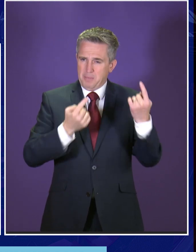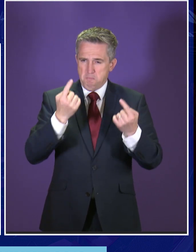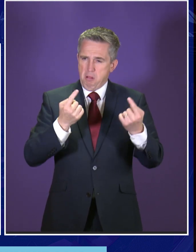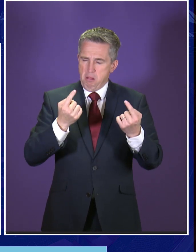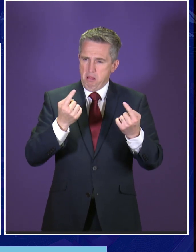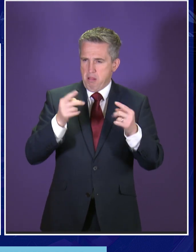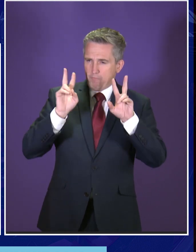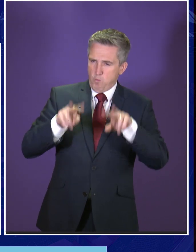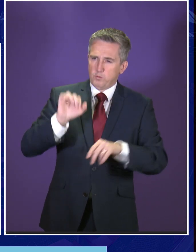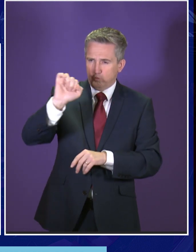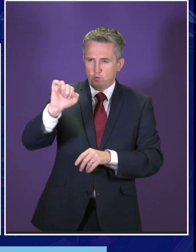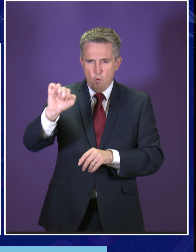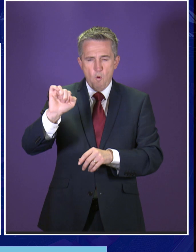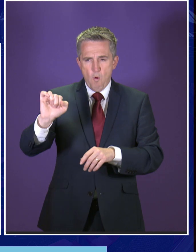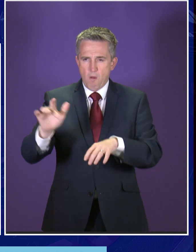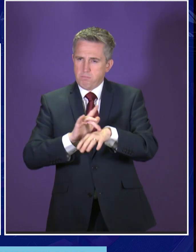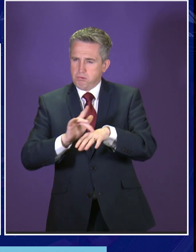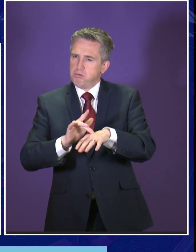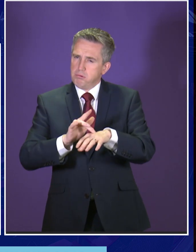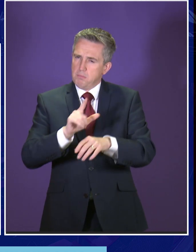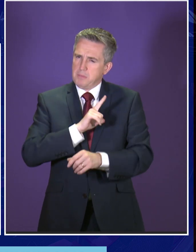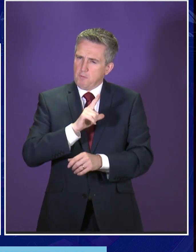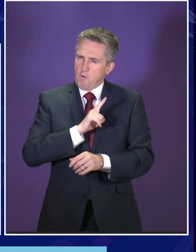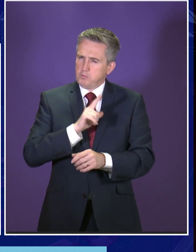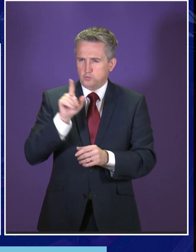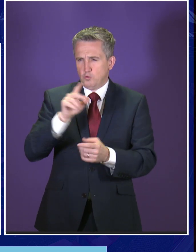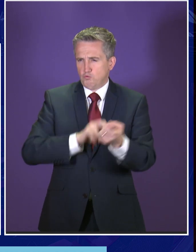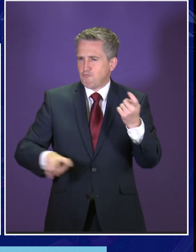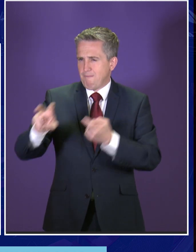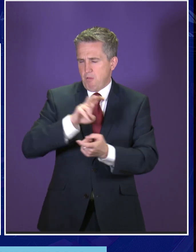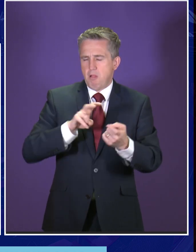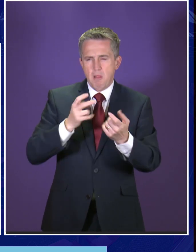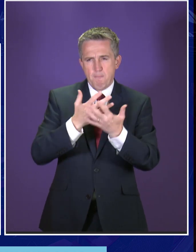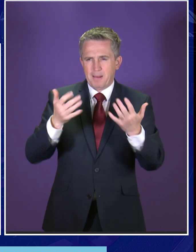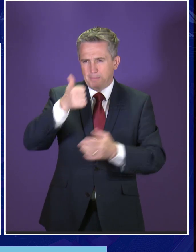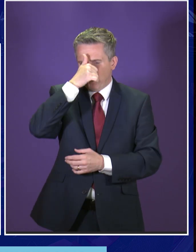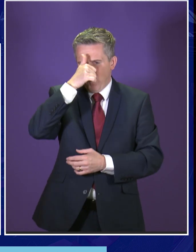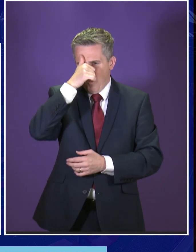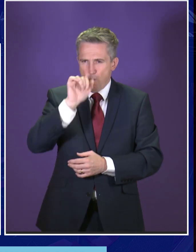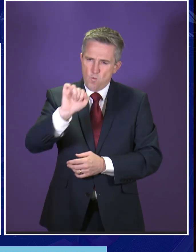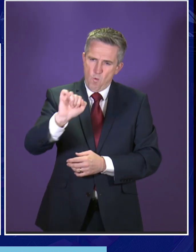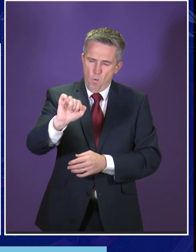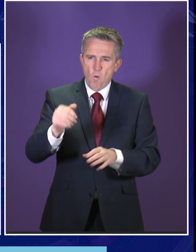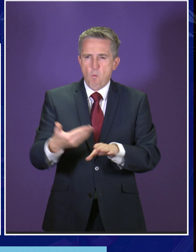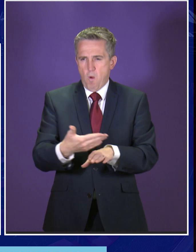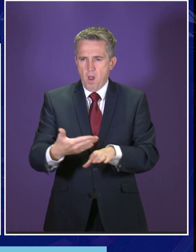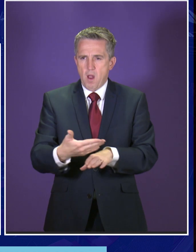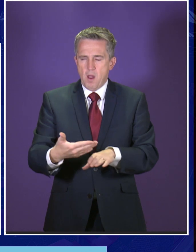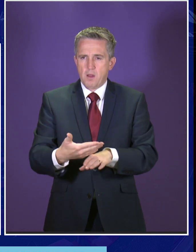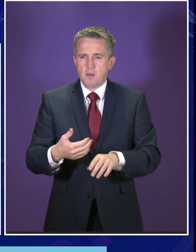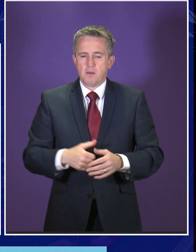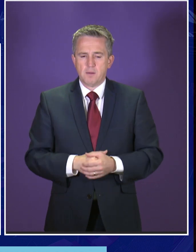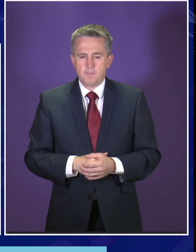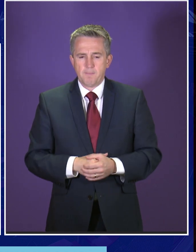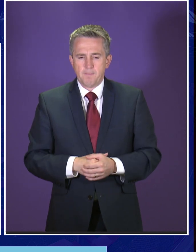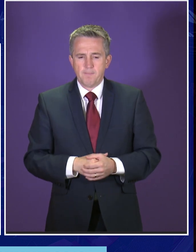your work because you are quite ubiquitous, you travel widely. But it strikes me that you have found,